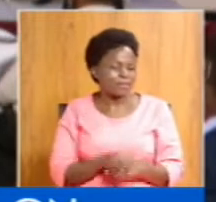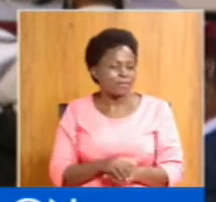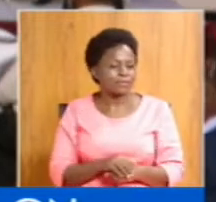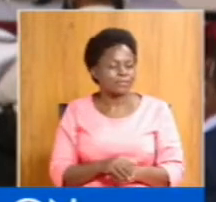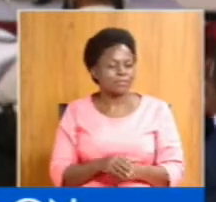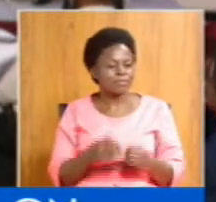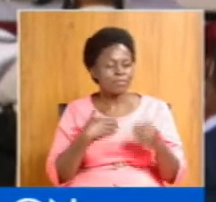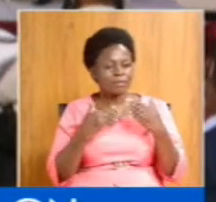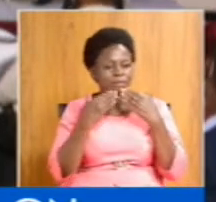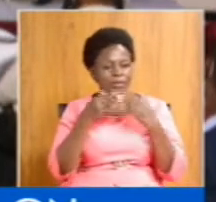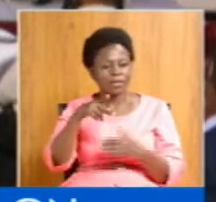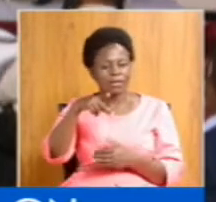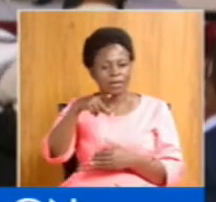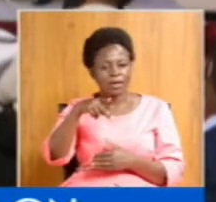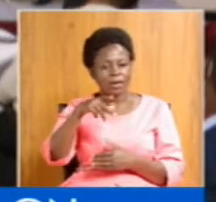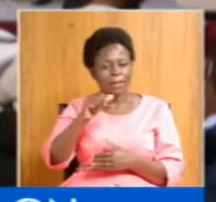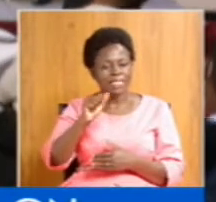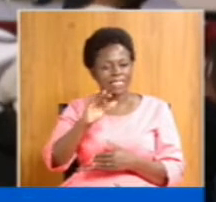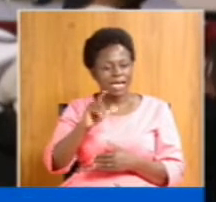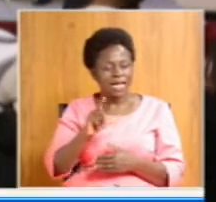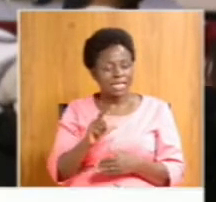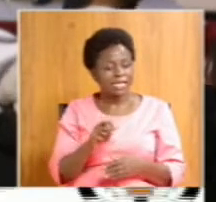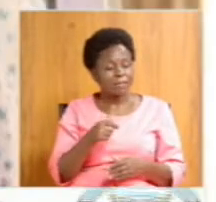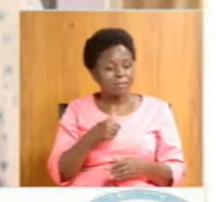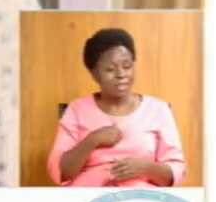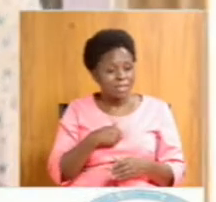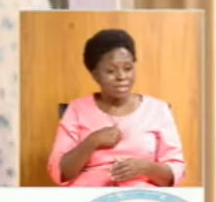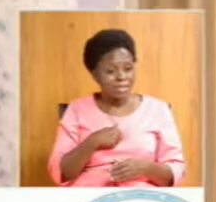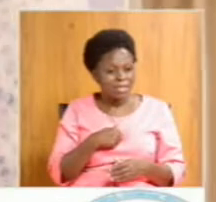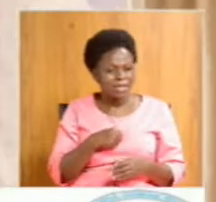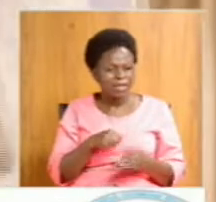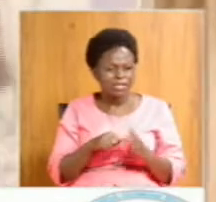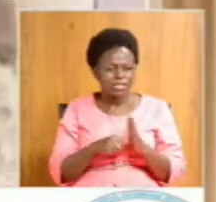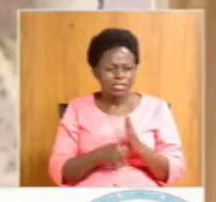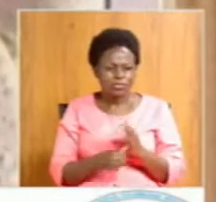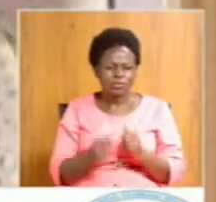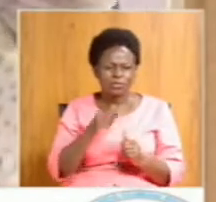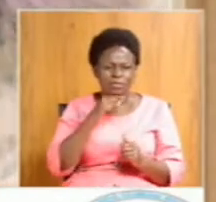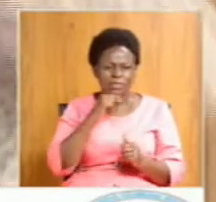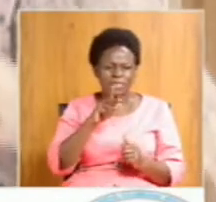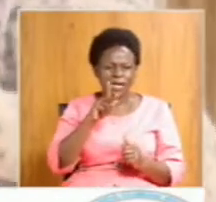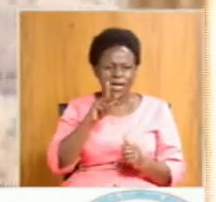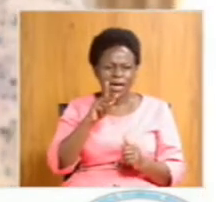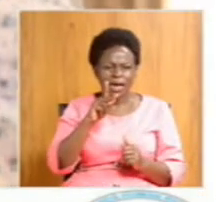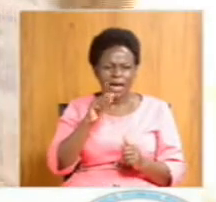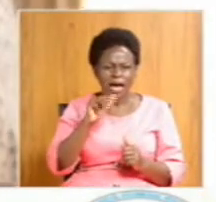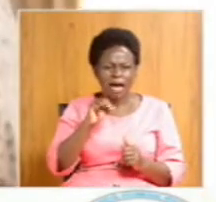Thank you so much. My name is Pascal Yamudat again. For me, apart from the issues that Mr. Kamiya talked about,